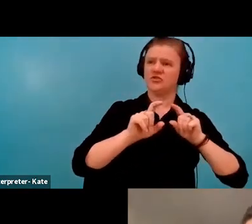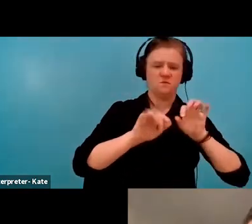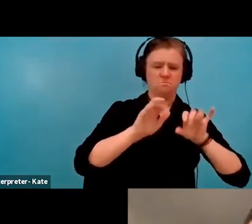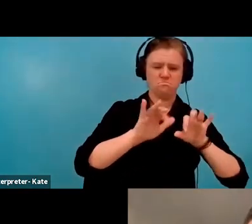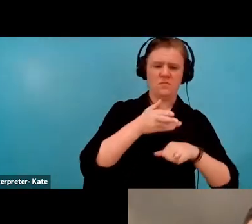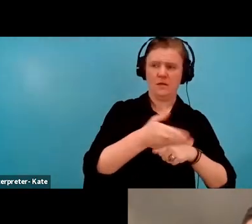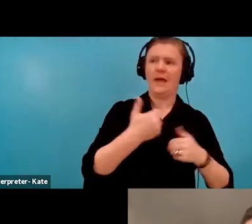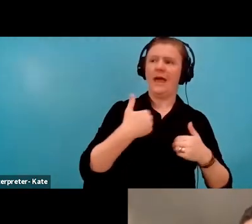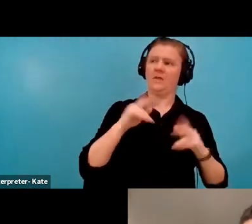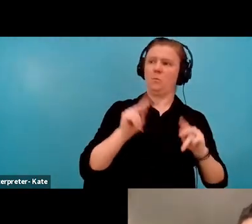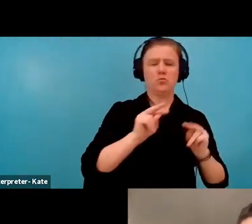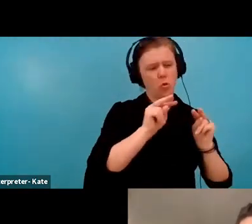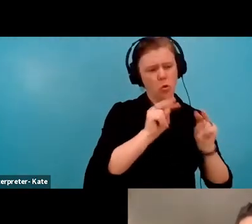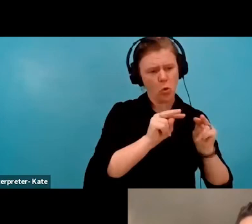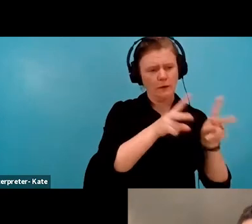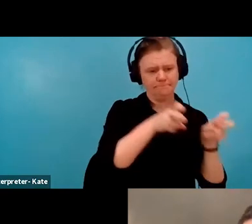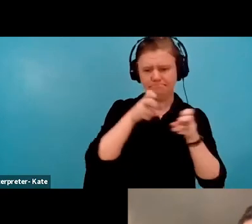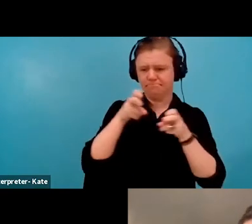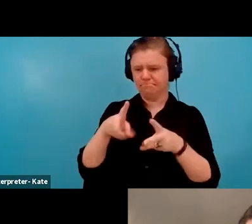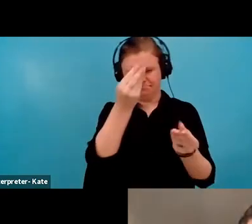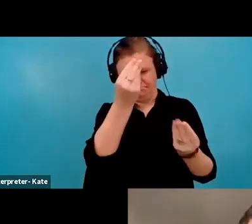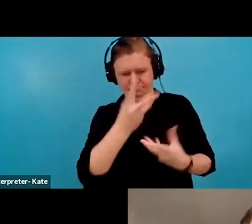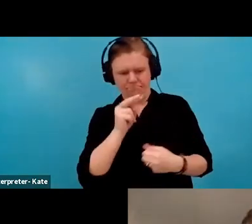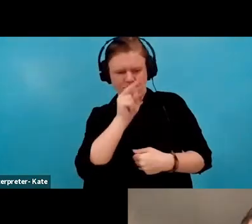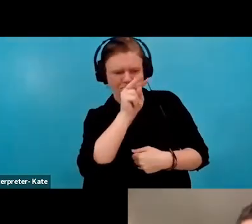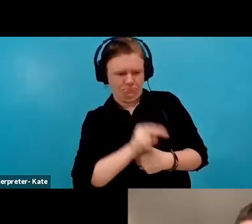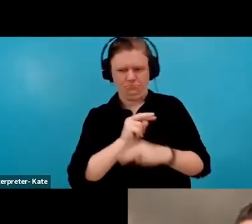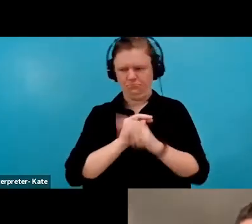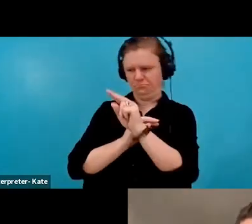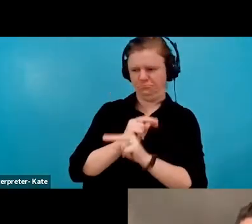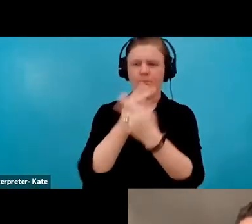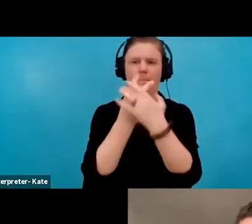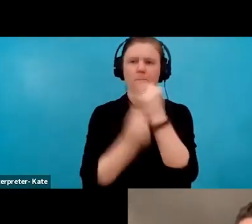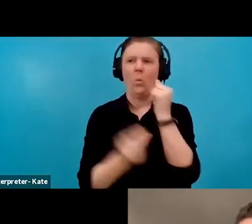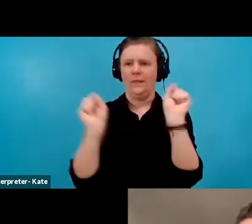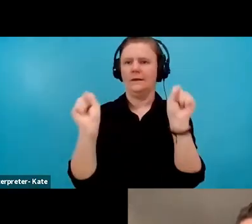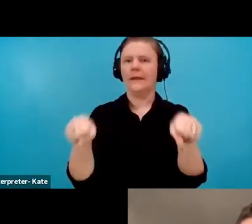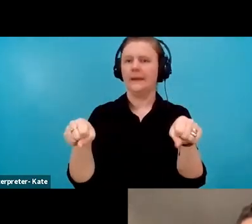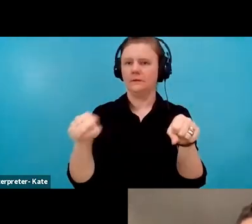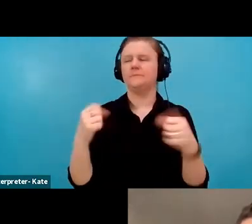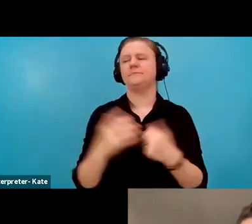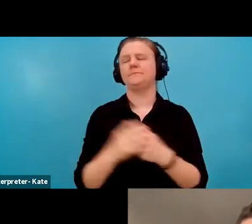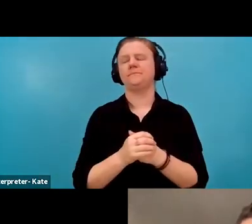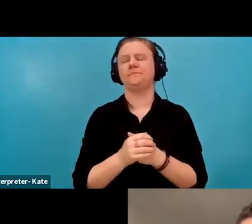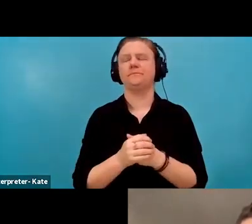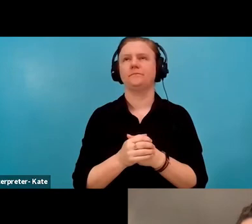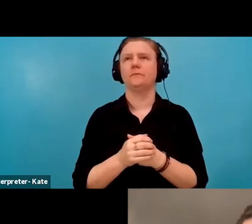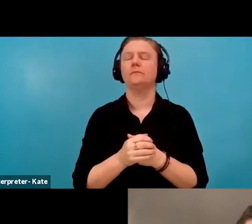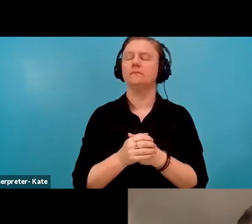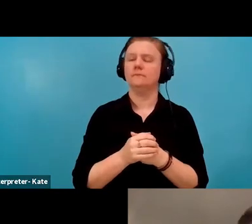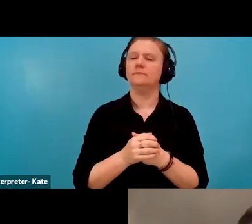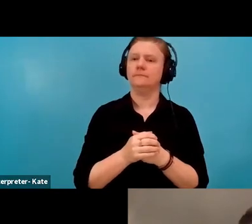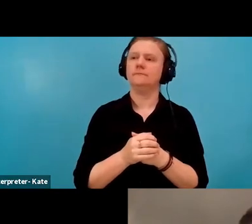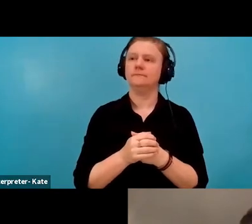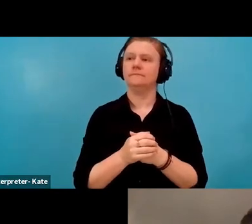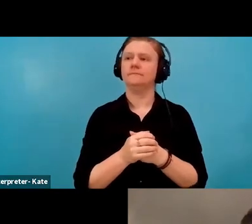someone who's going to pull and copy those questions over into the Zoom chat as well. So I think we're in for